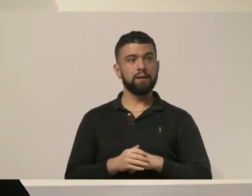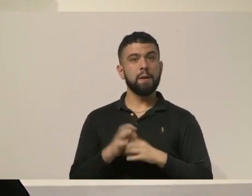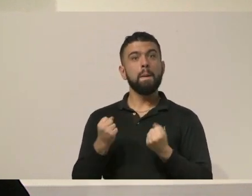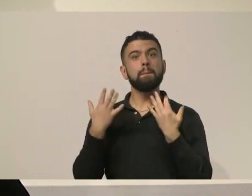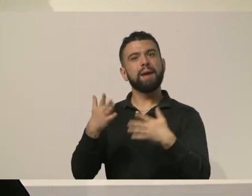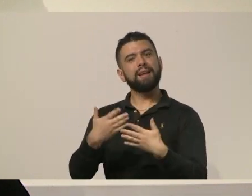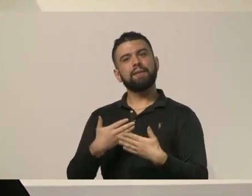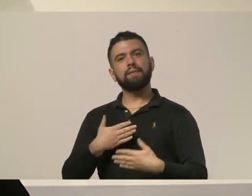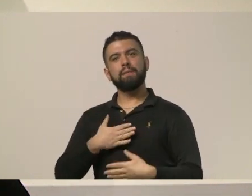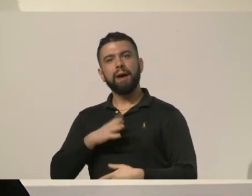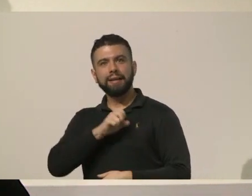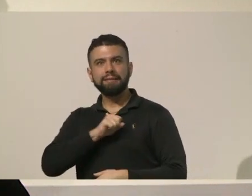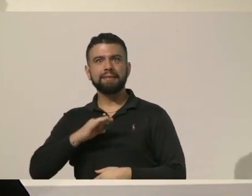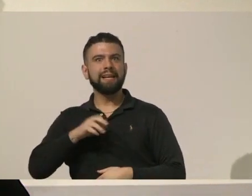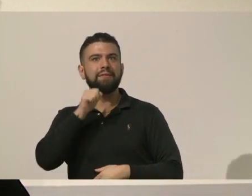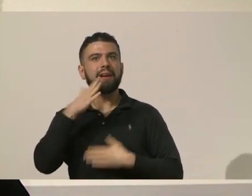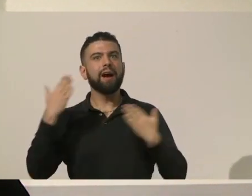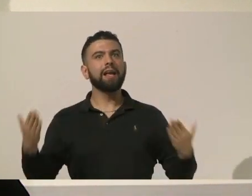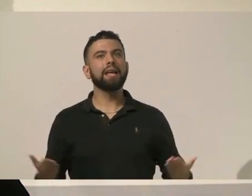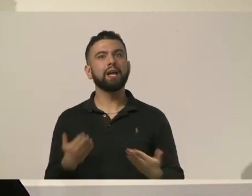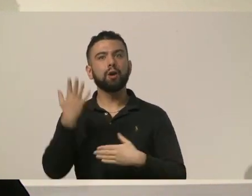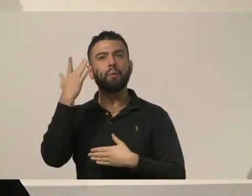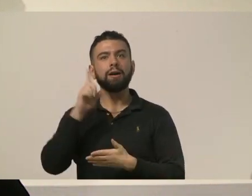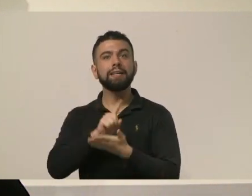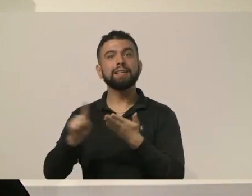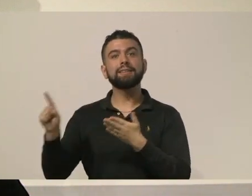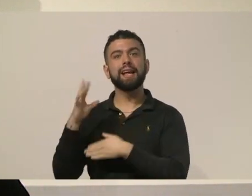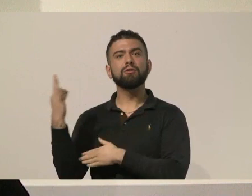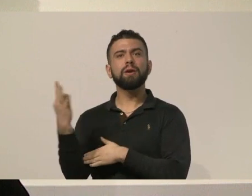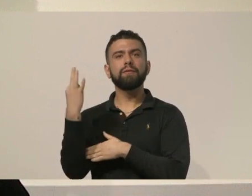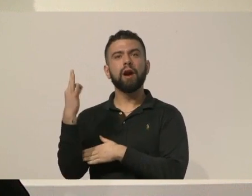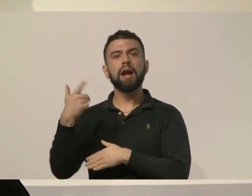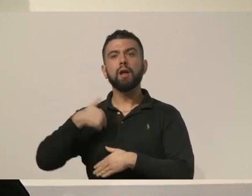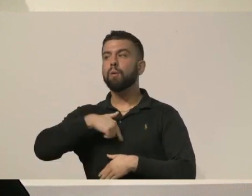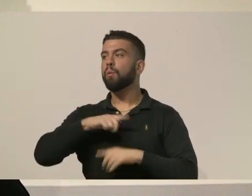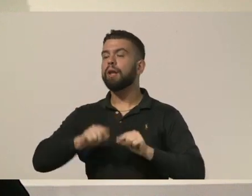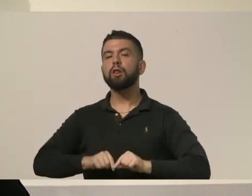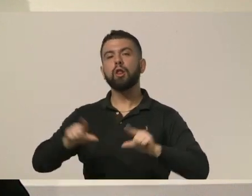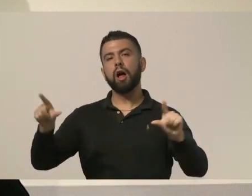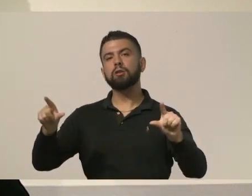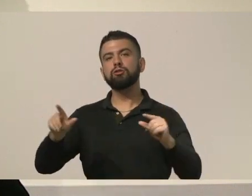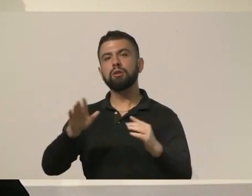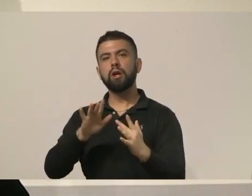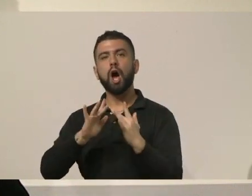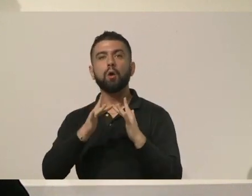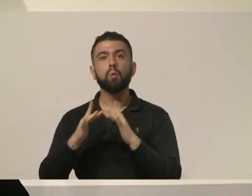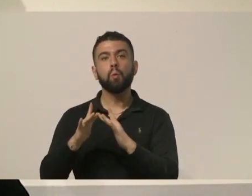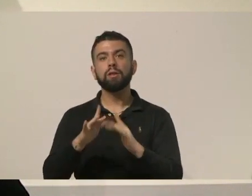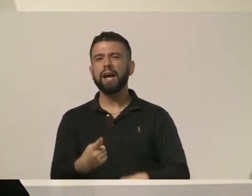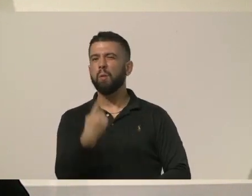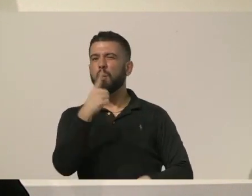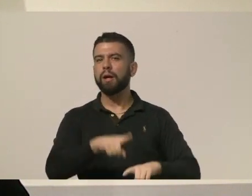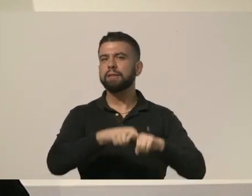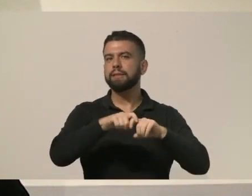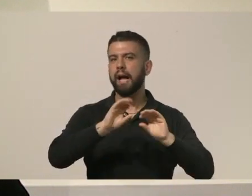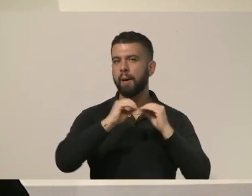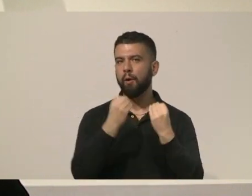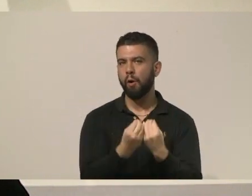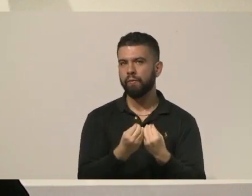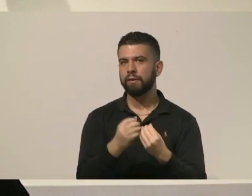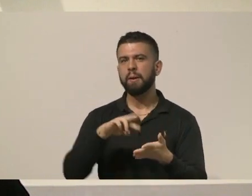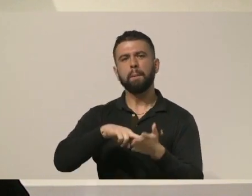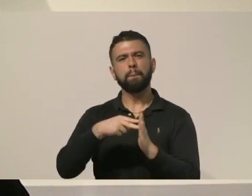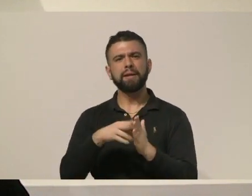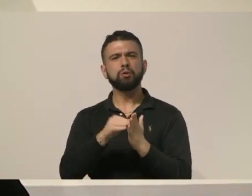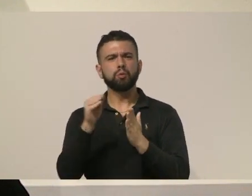today because last Friday we kind of soft launched a virtual one-stop office for the college. So at the moment, most of my